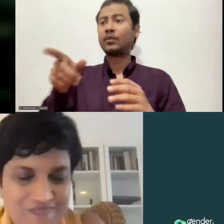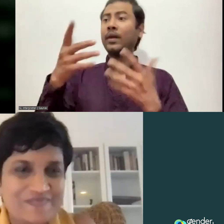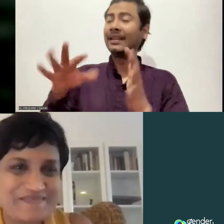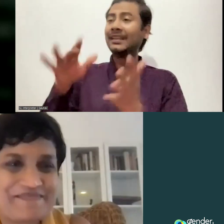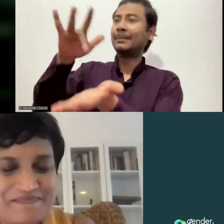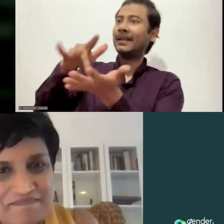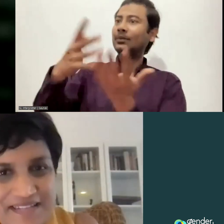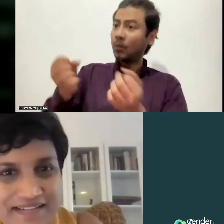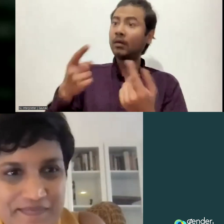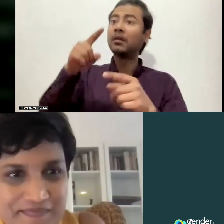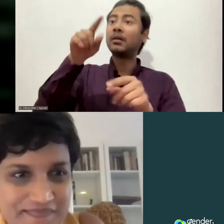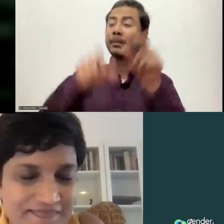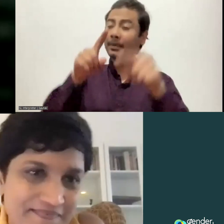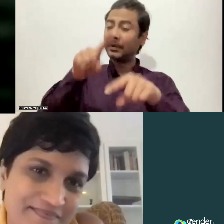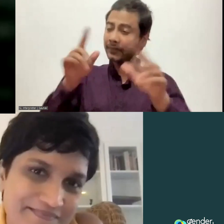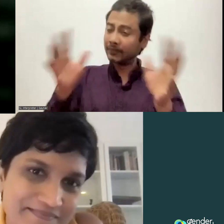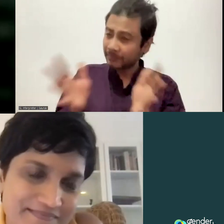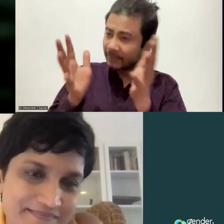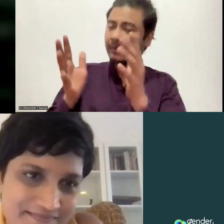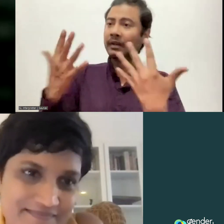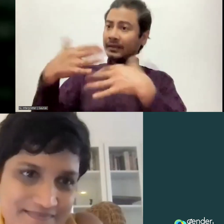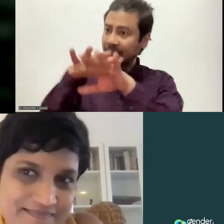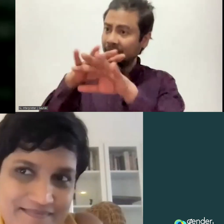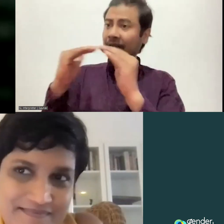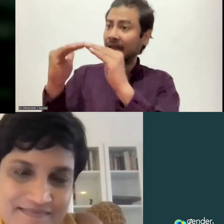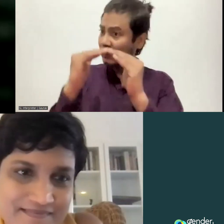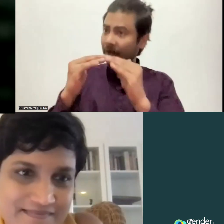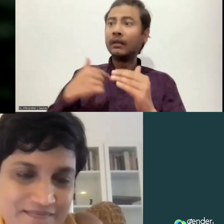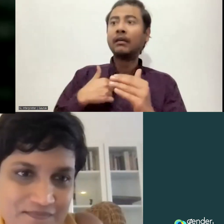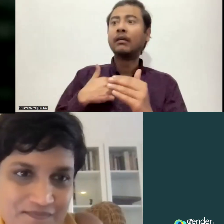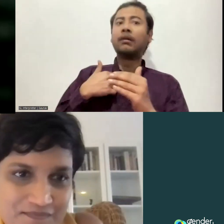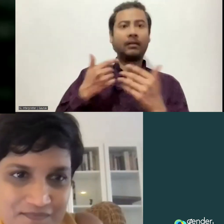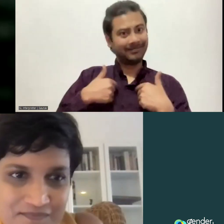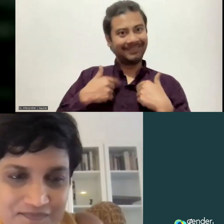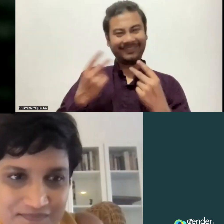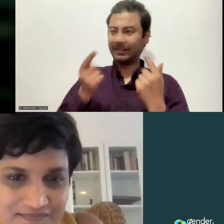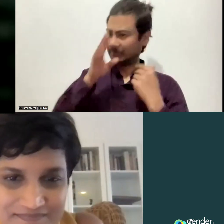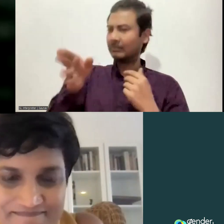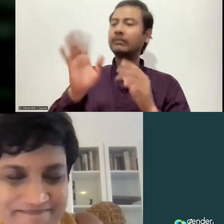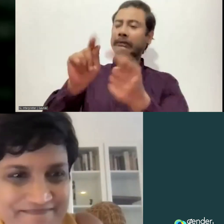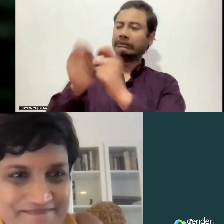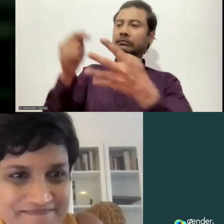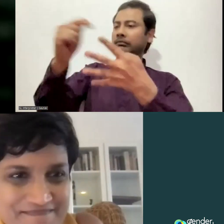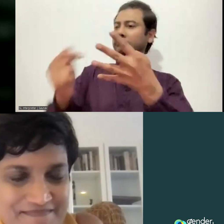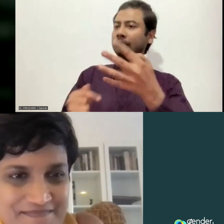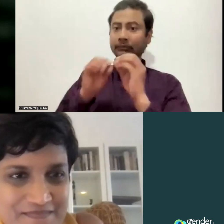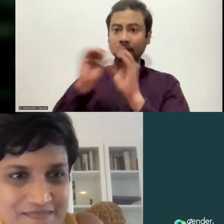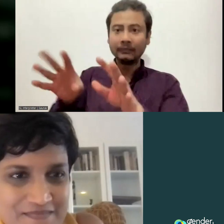do, right? This is a meaningful engagement. So I know we're well above our time.